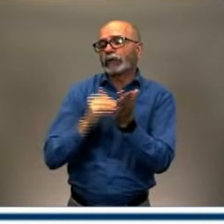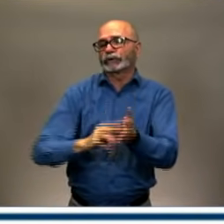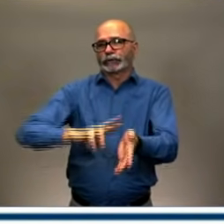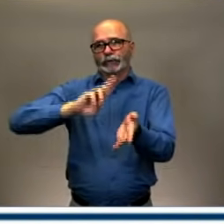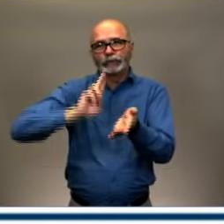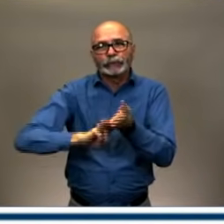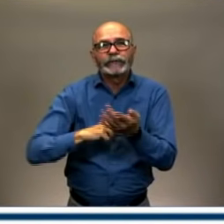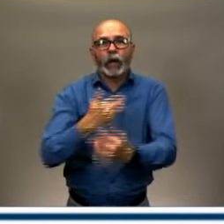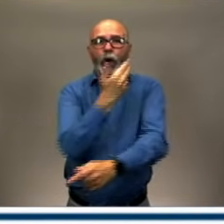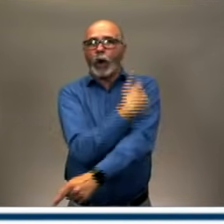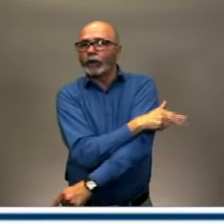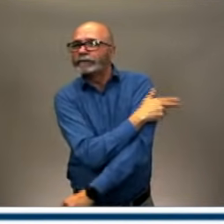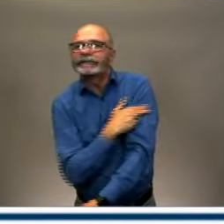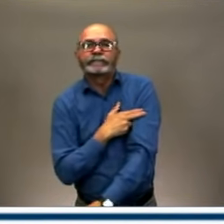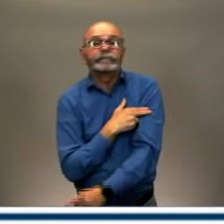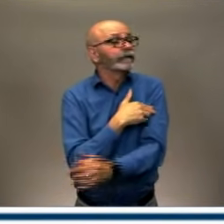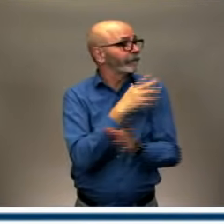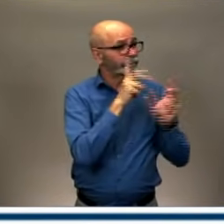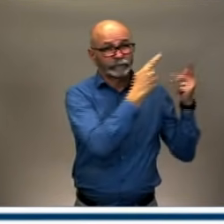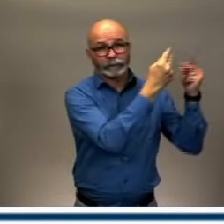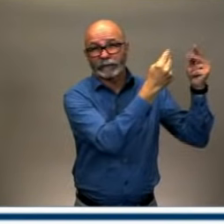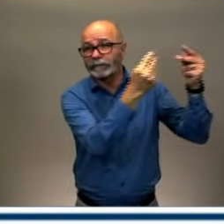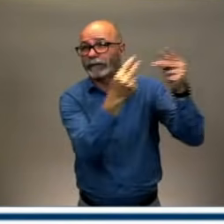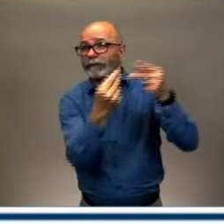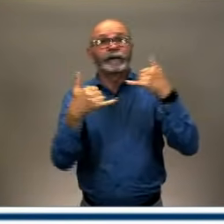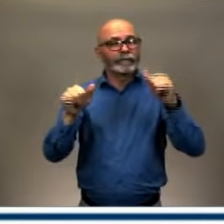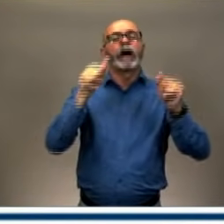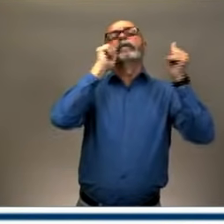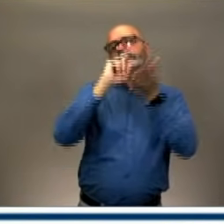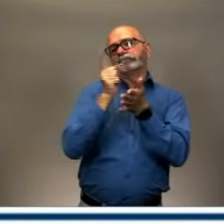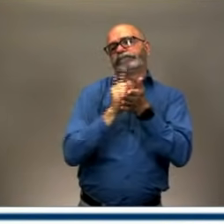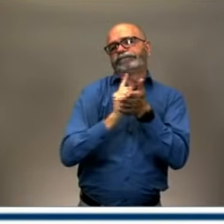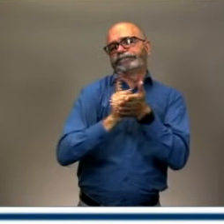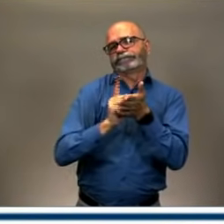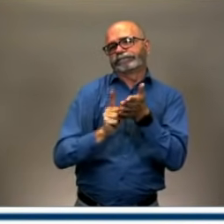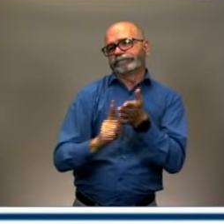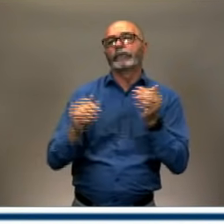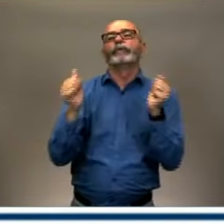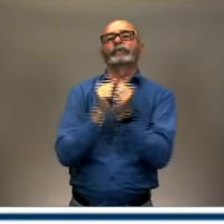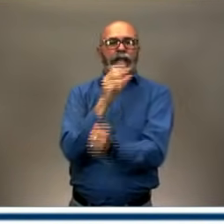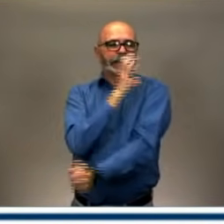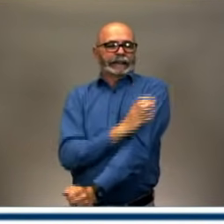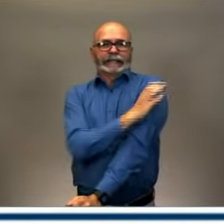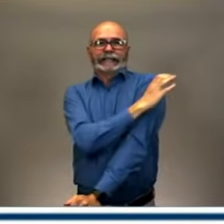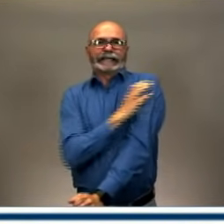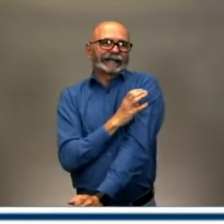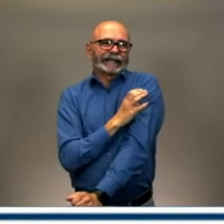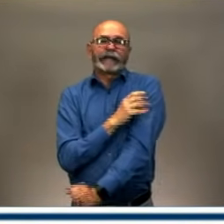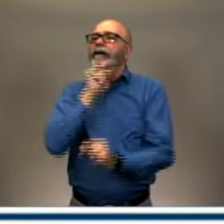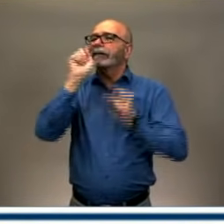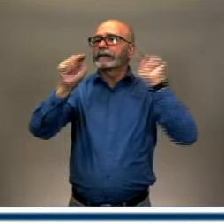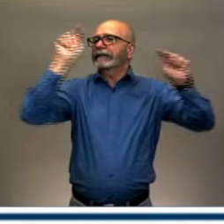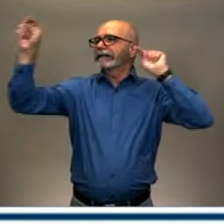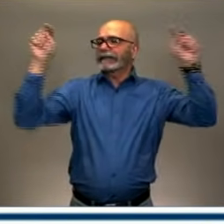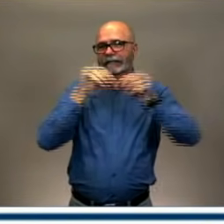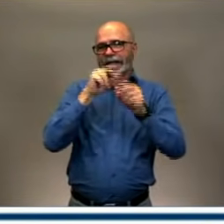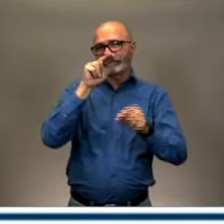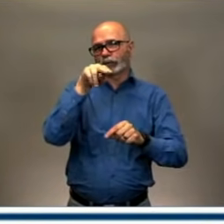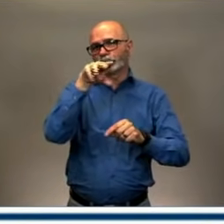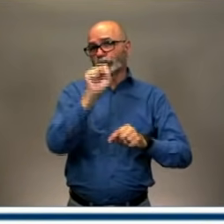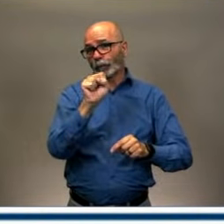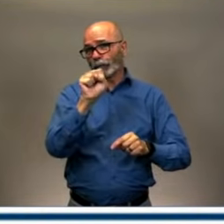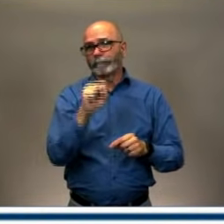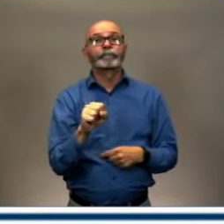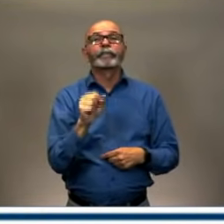the vaccine arrives, we will run clinics across the province to ensure our most vulnerable are vaccinated. Frontline